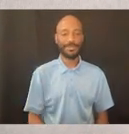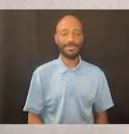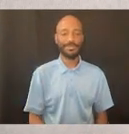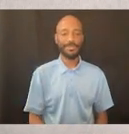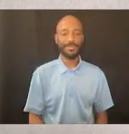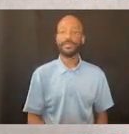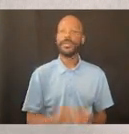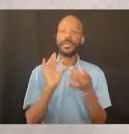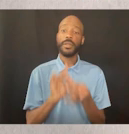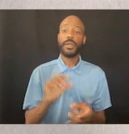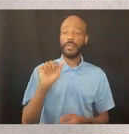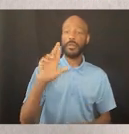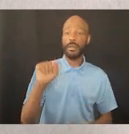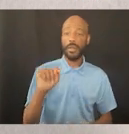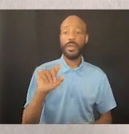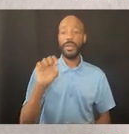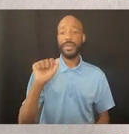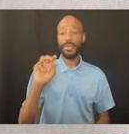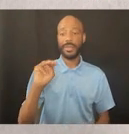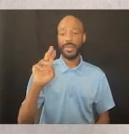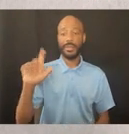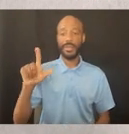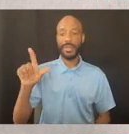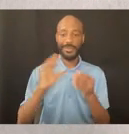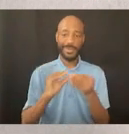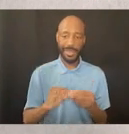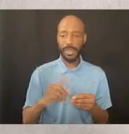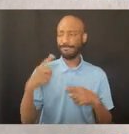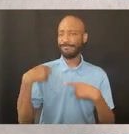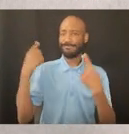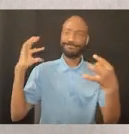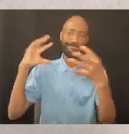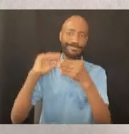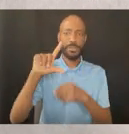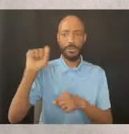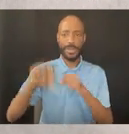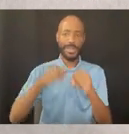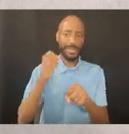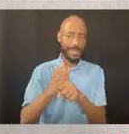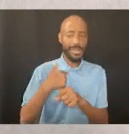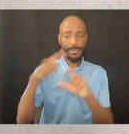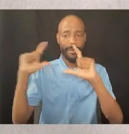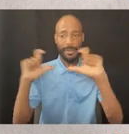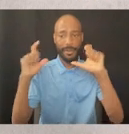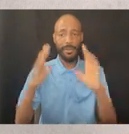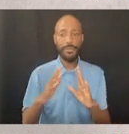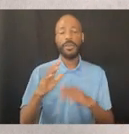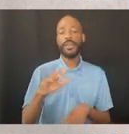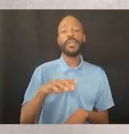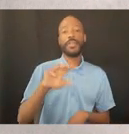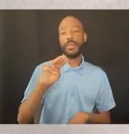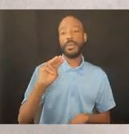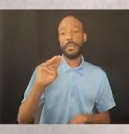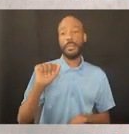About the art, Samuel says, "Over the past 20 years, I've been the photographer for the annual Venice Beach Mardi Gras Parade. The parade